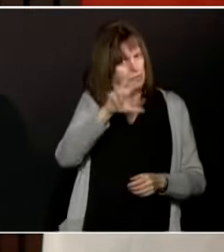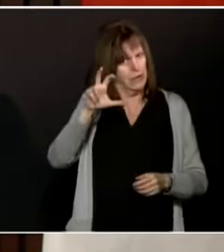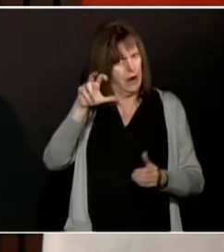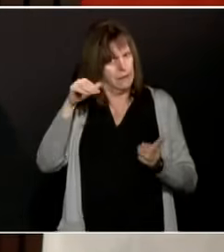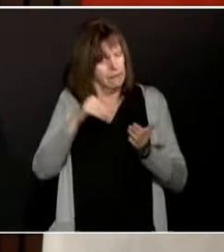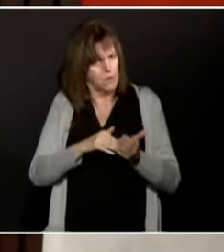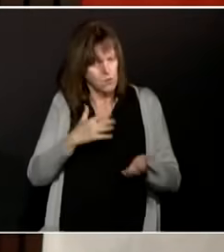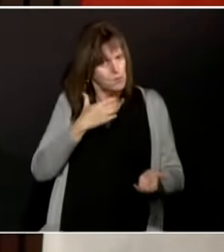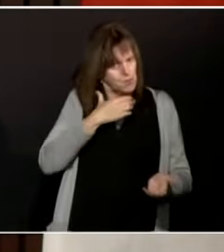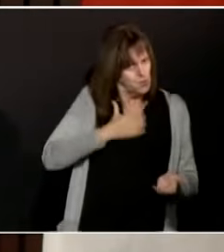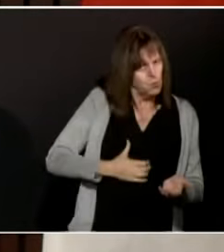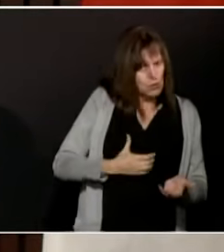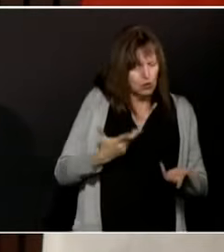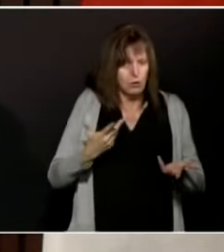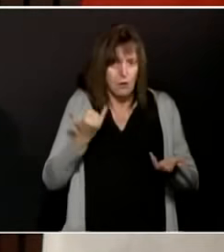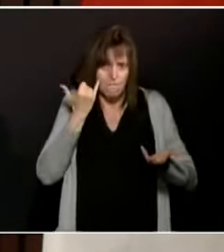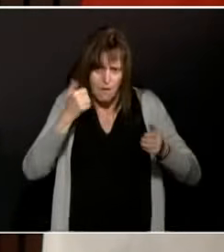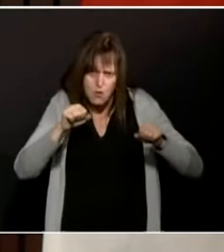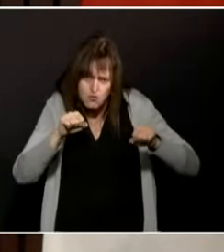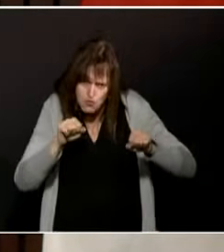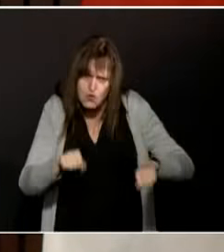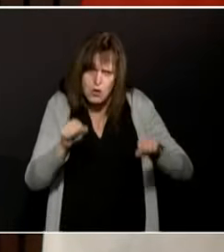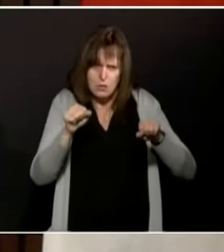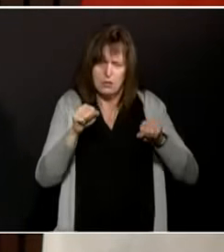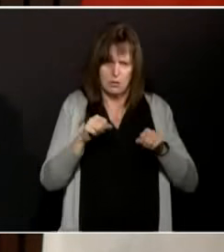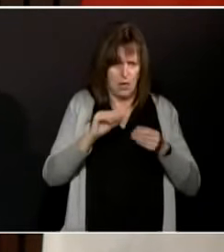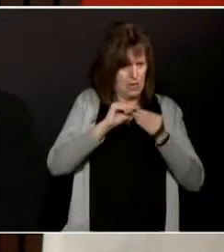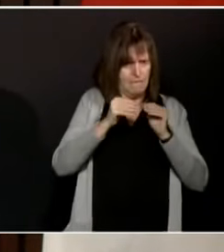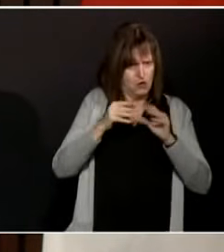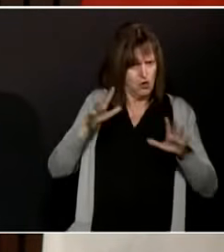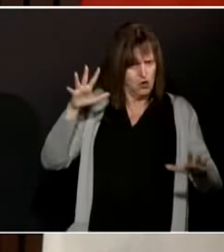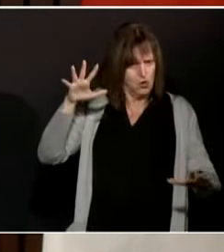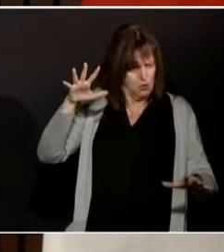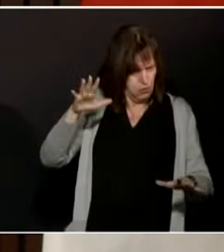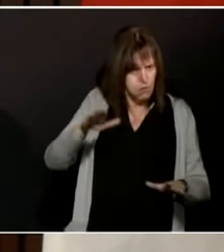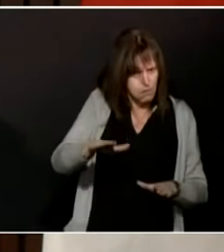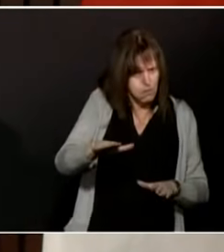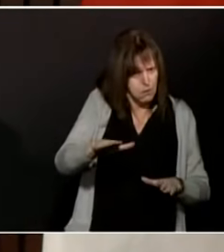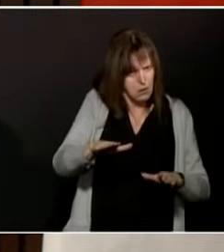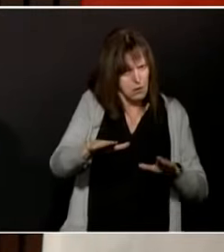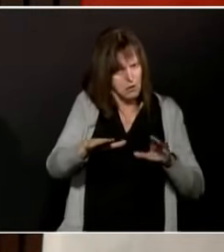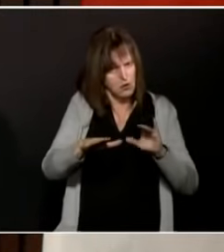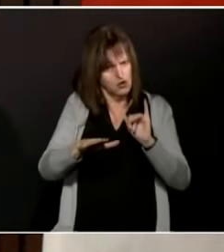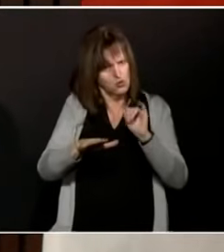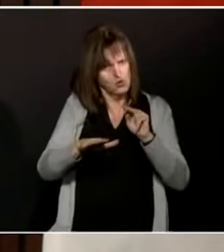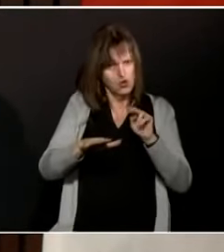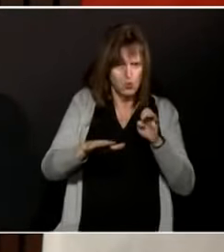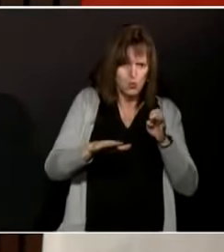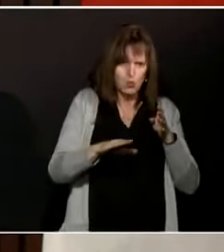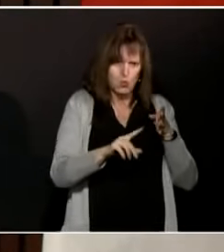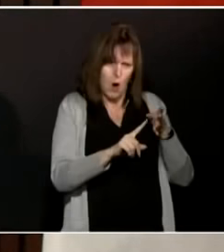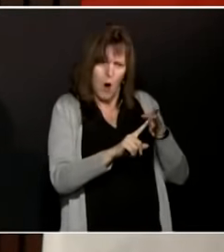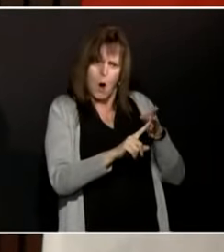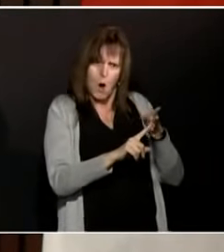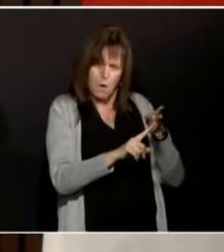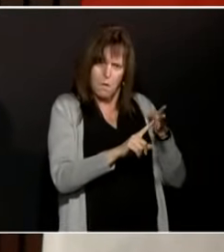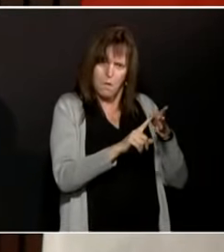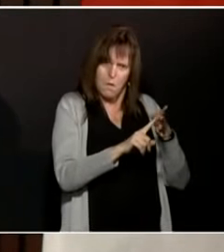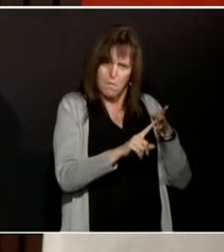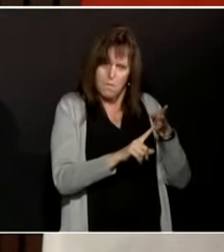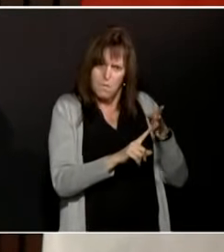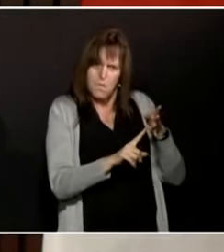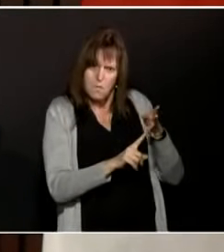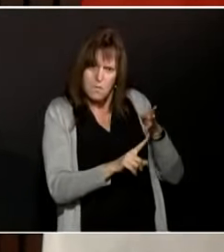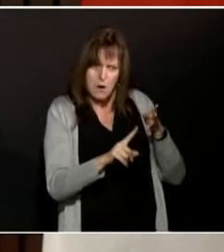happen, you see very low case numbers by the end of June. You see really kind of that receding of the